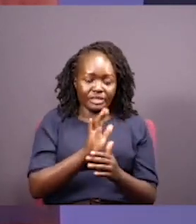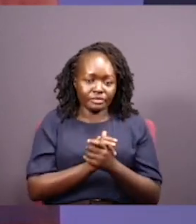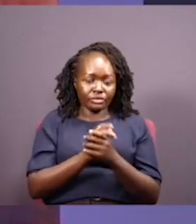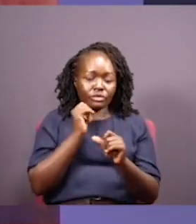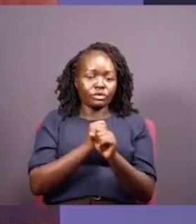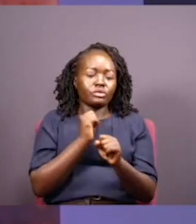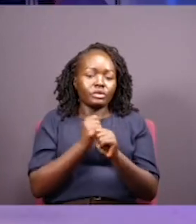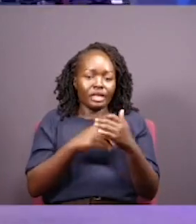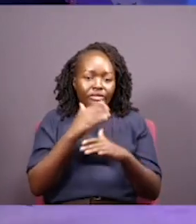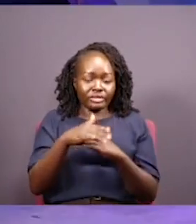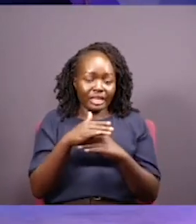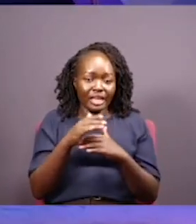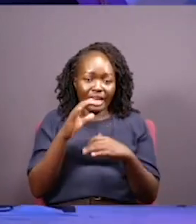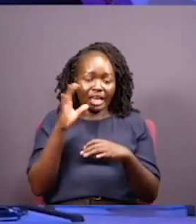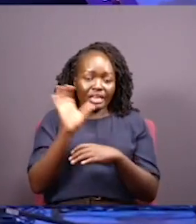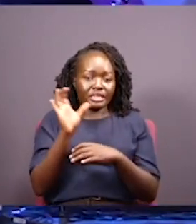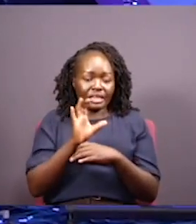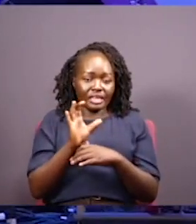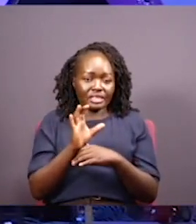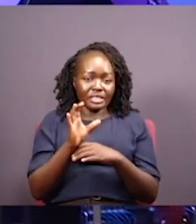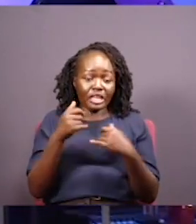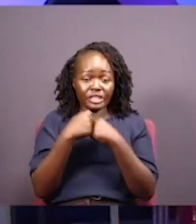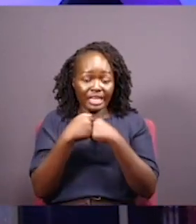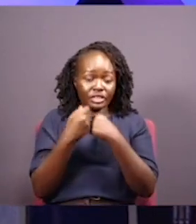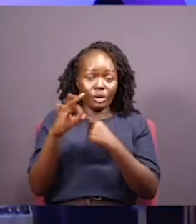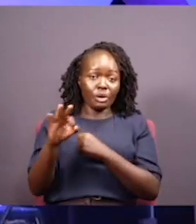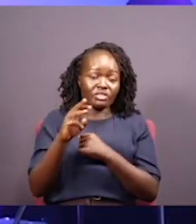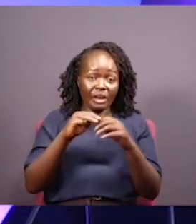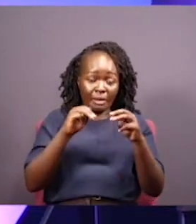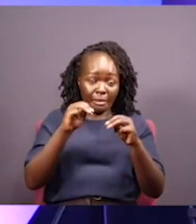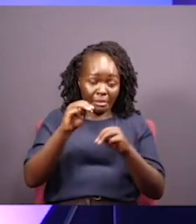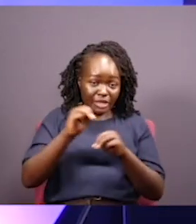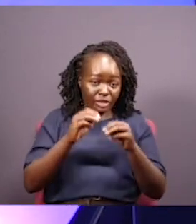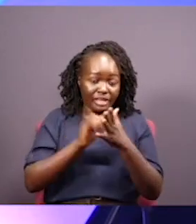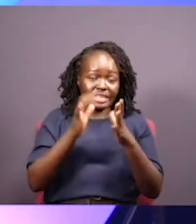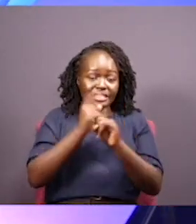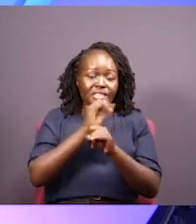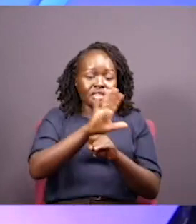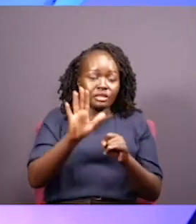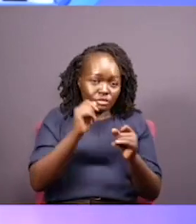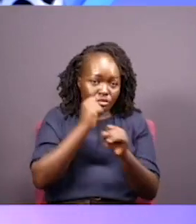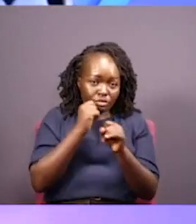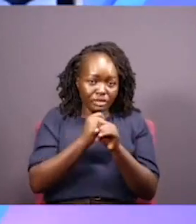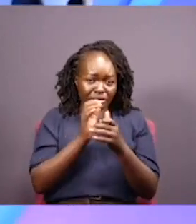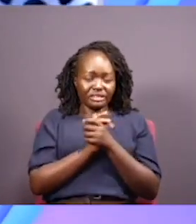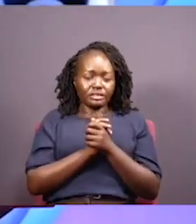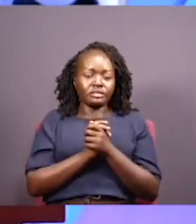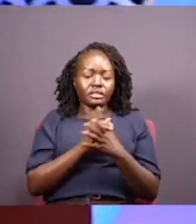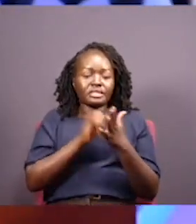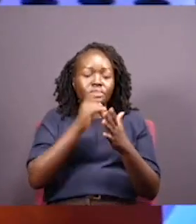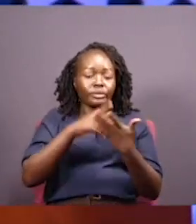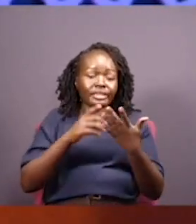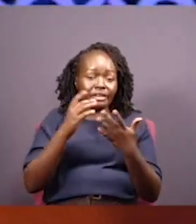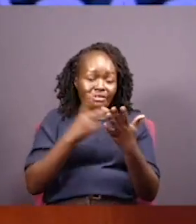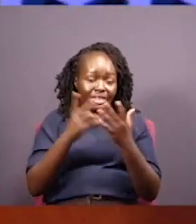he characterized the challenge of the mission that he was entrusting them to. This is what verse 16 records. He tells